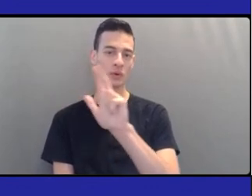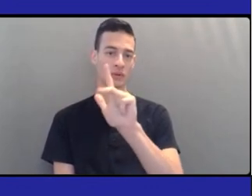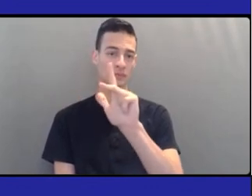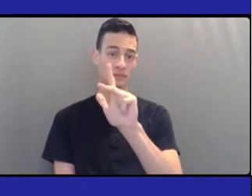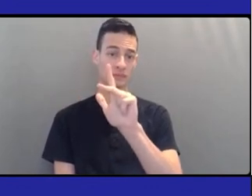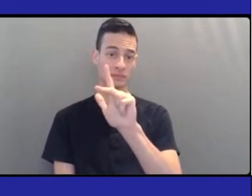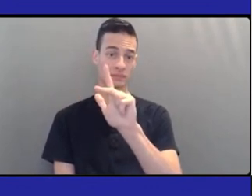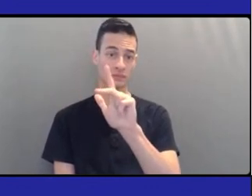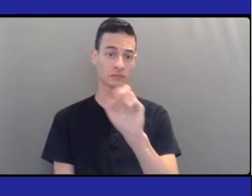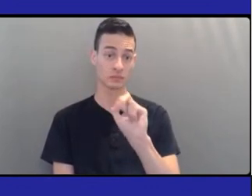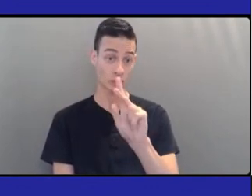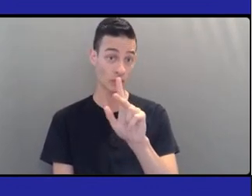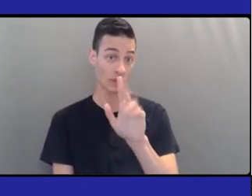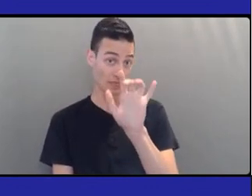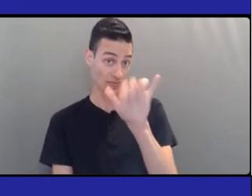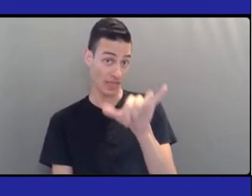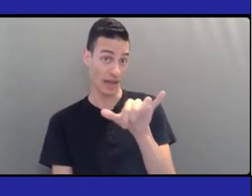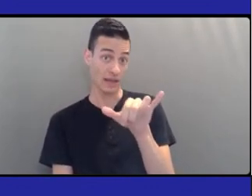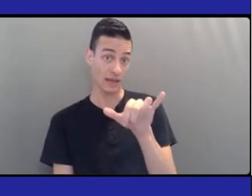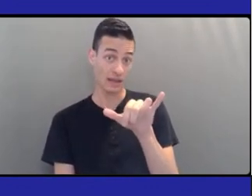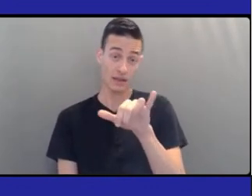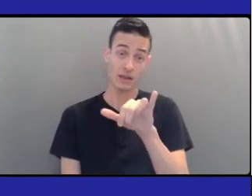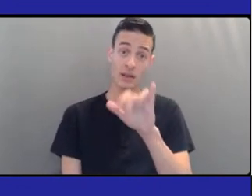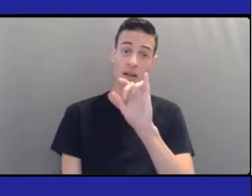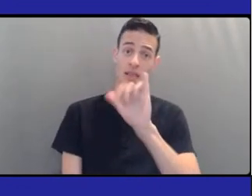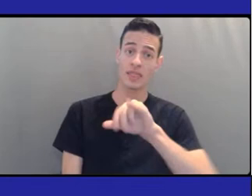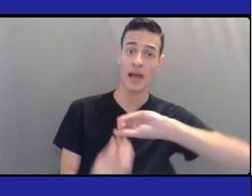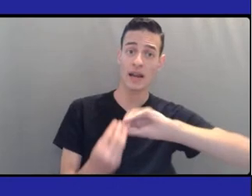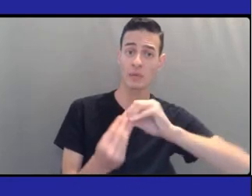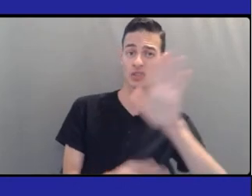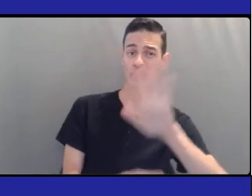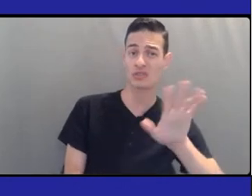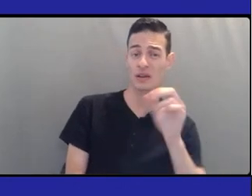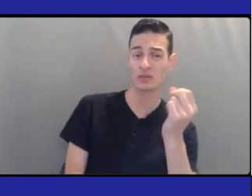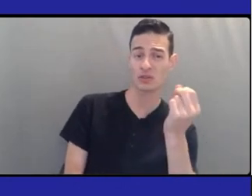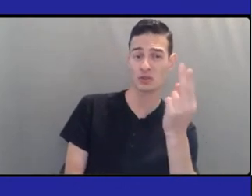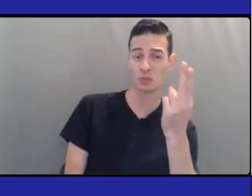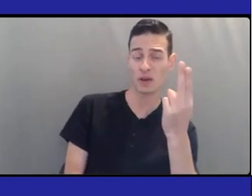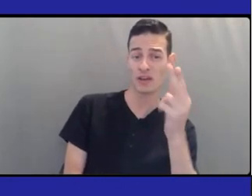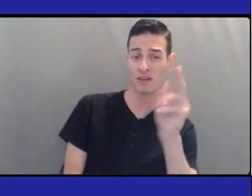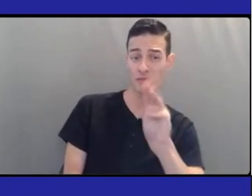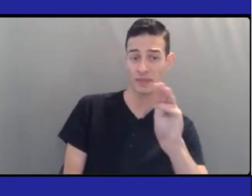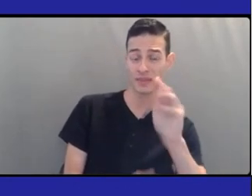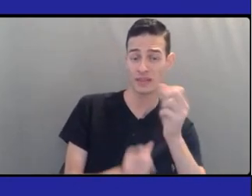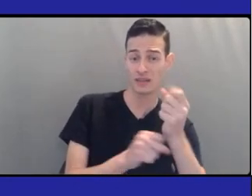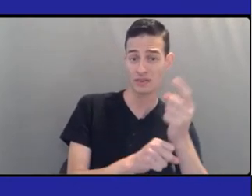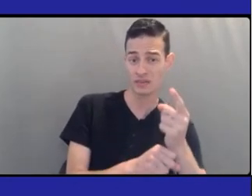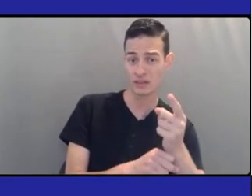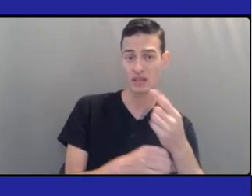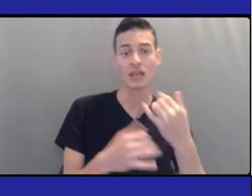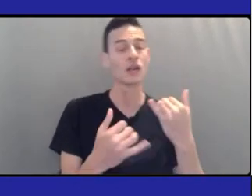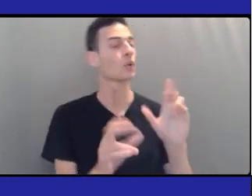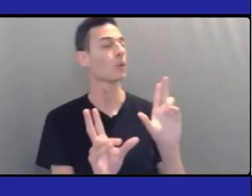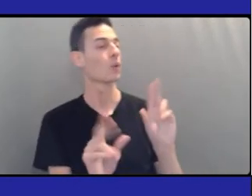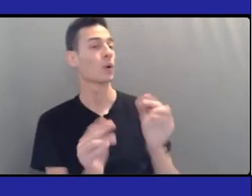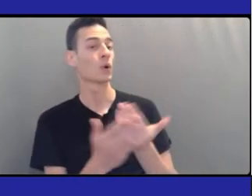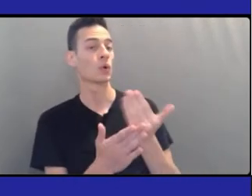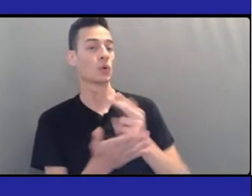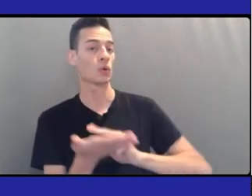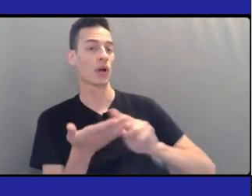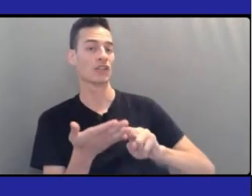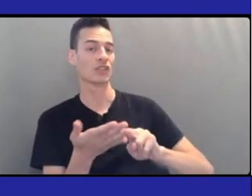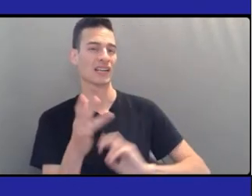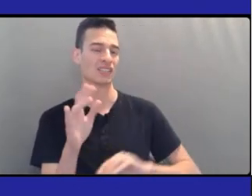$12, $14, $15 million a year, which is roughly the same as the new contract? 17. Now, the new contract is more